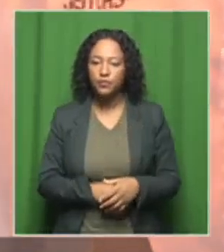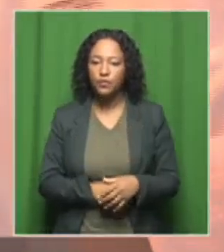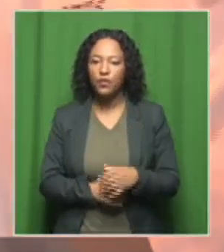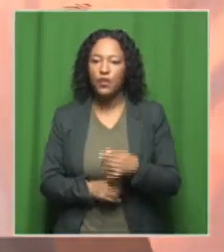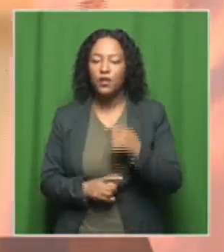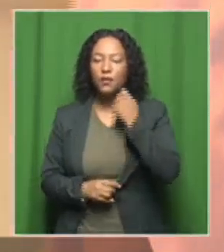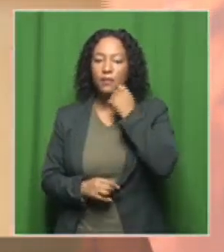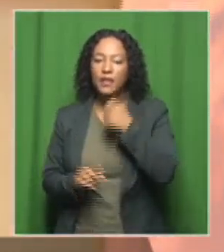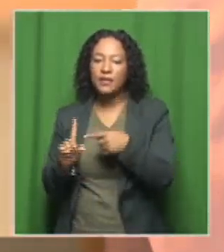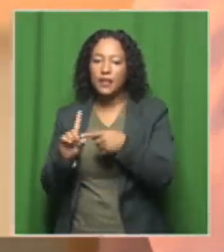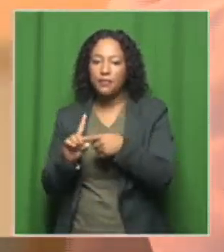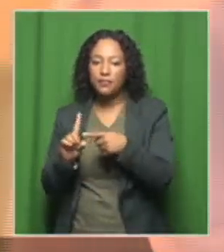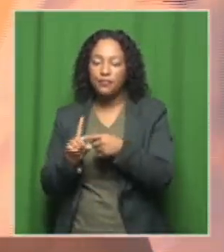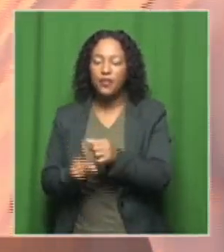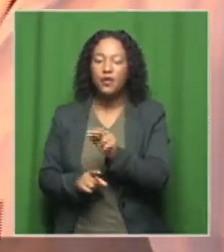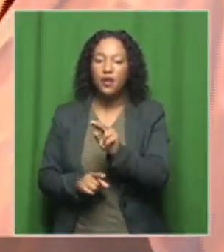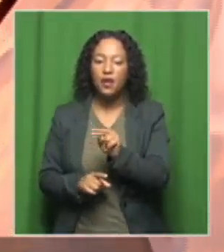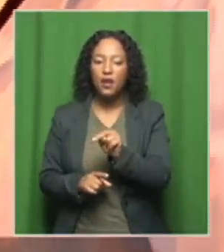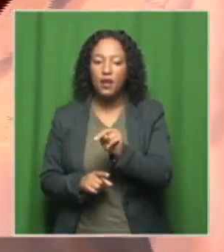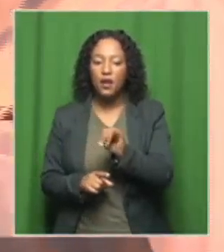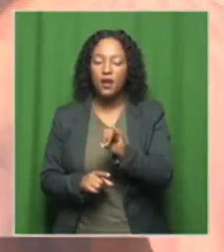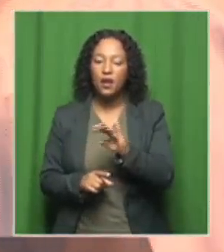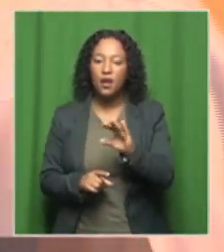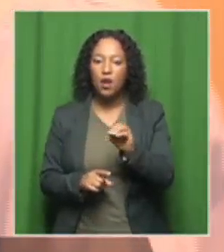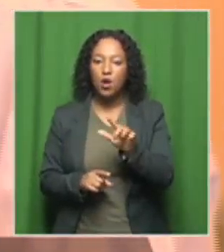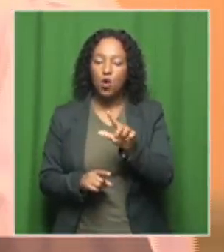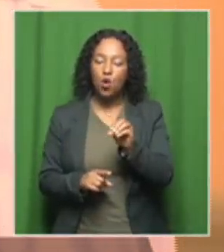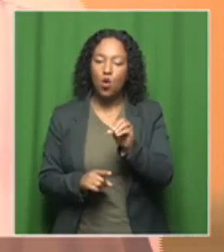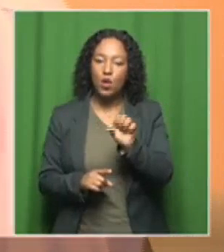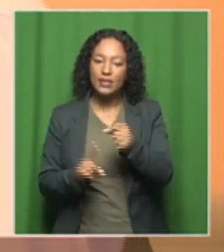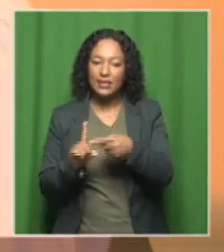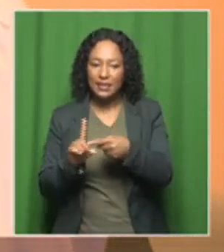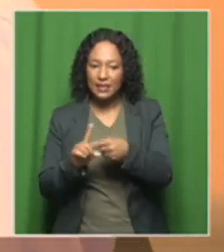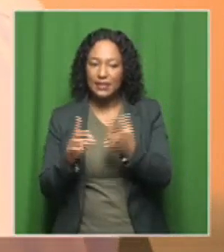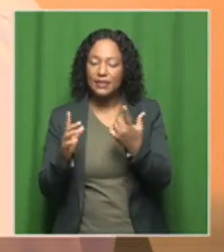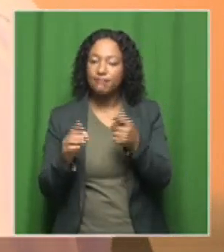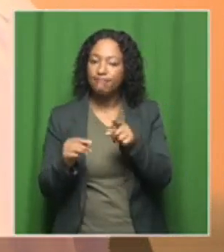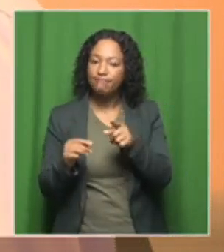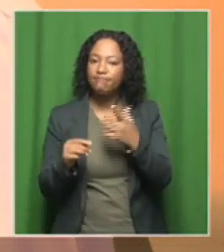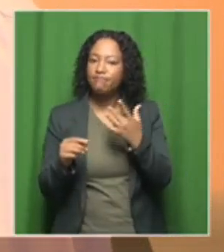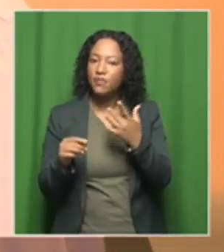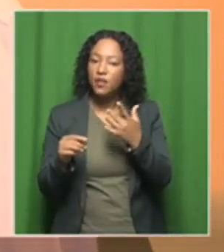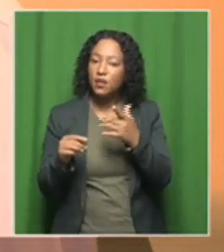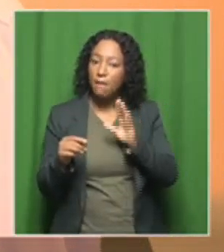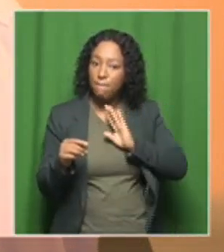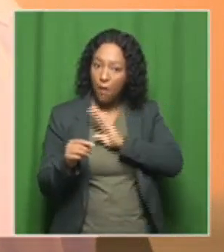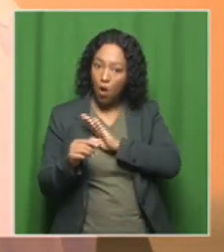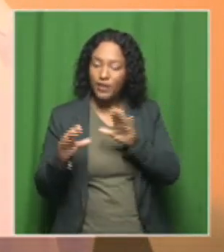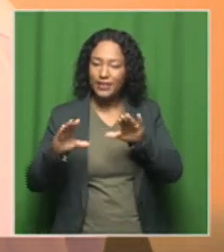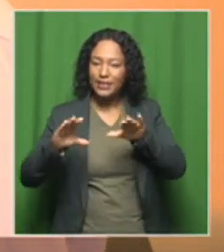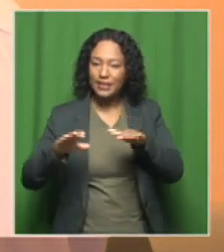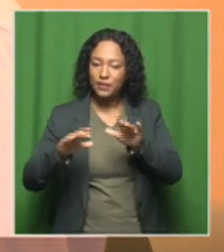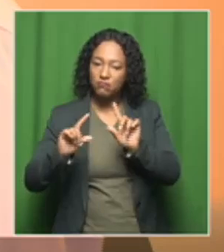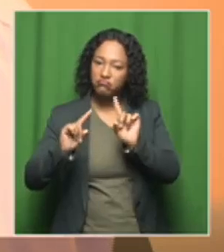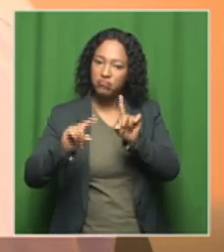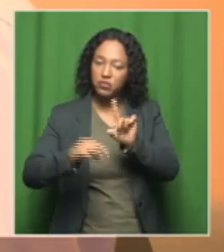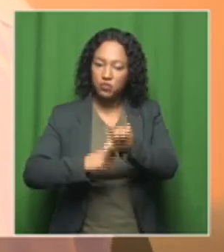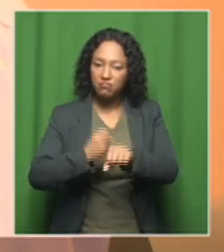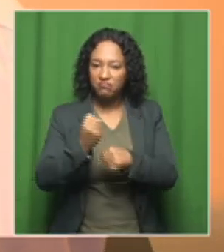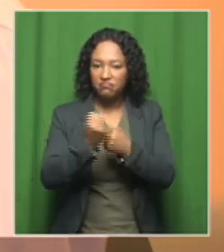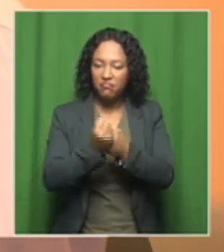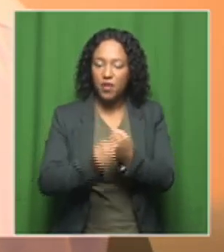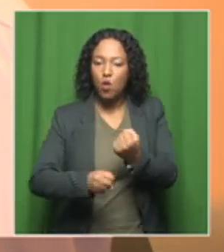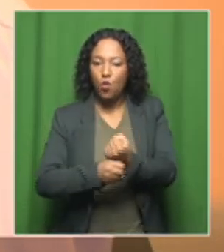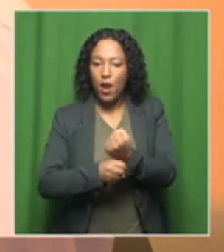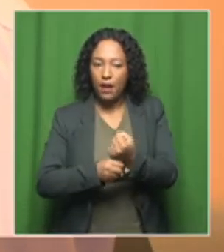the conversation with us this morning to just give us a sense of how we find the board also coming through to support the work of NECSA. It's been 60